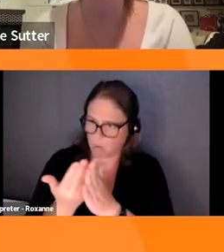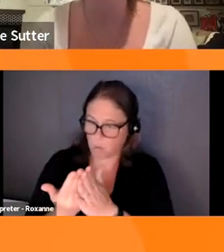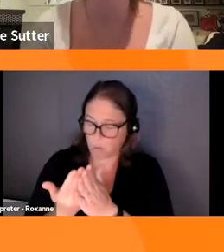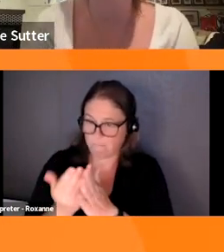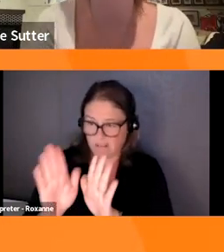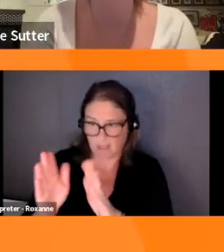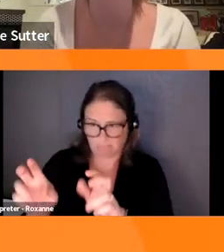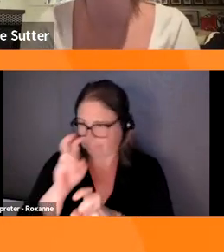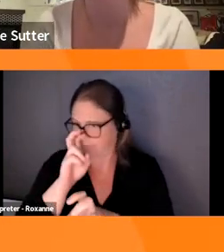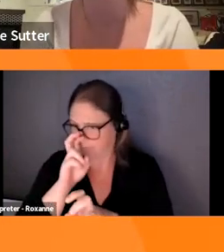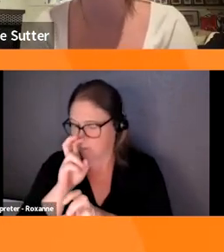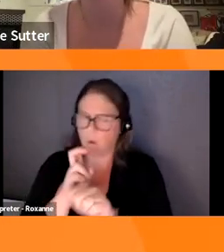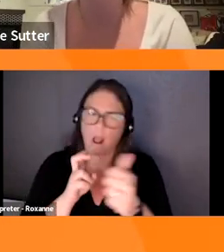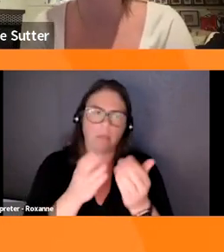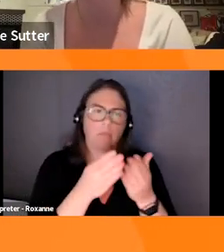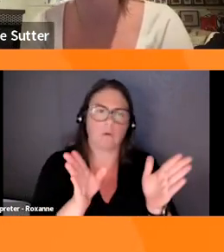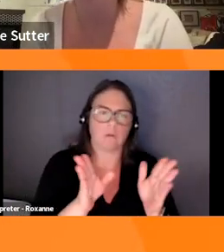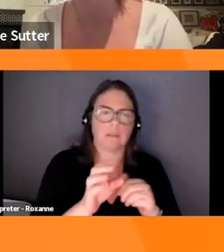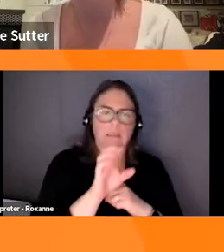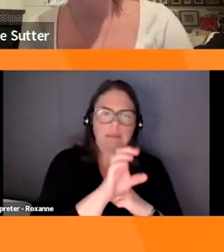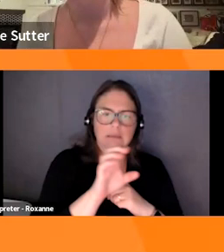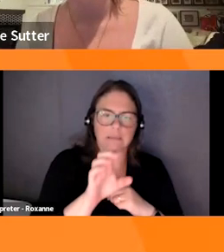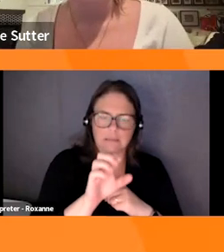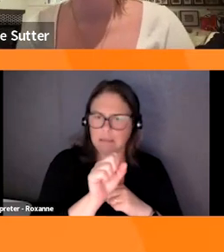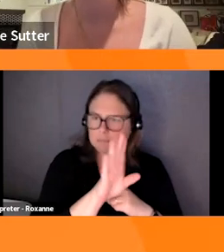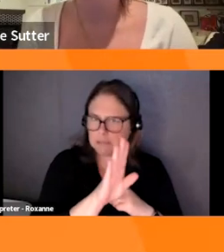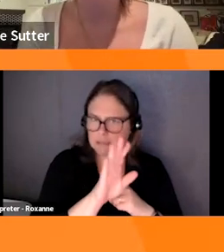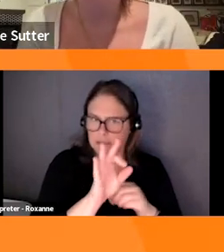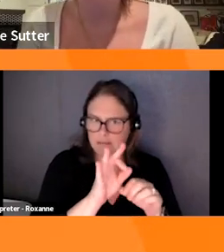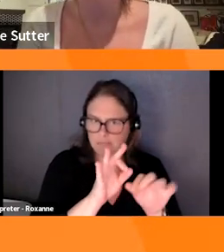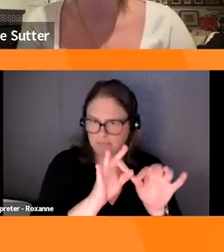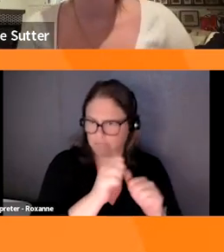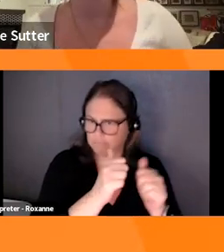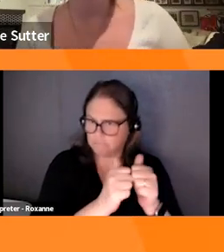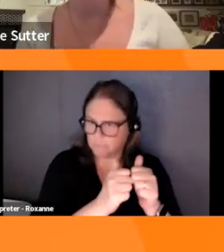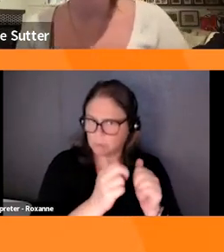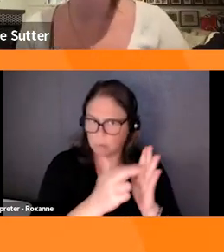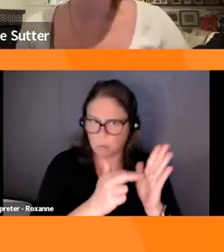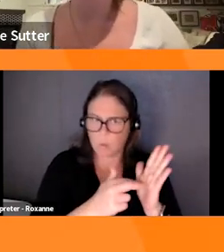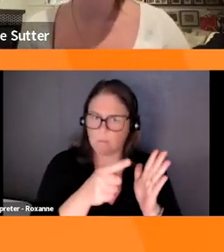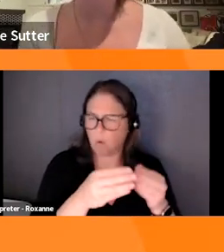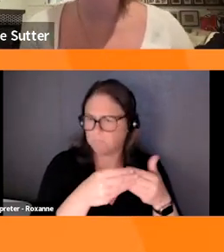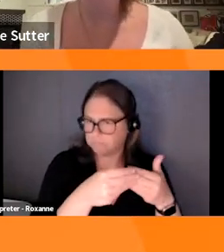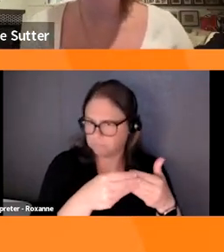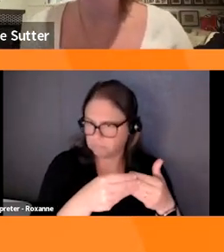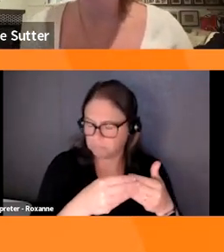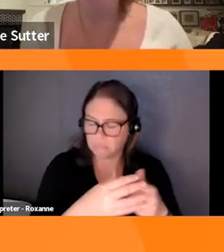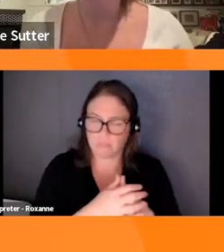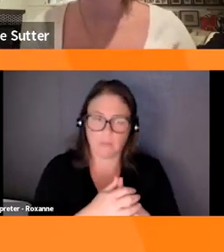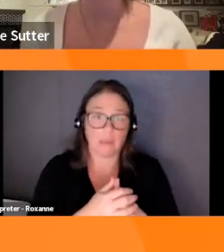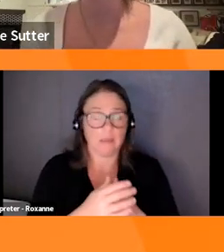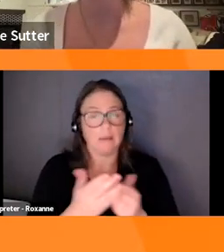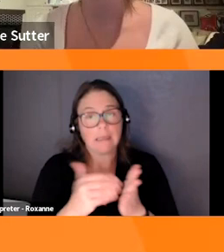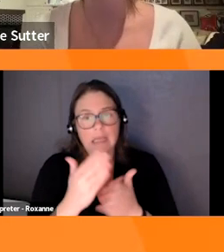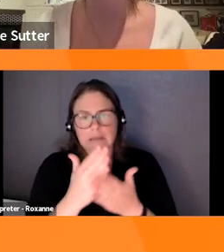and broader, like the CGSB framework. As well, some of these are more focused on investor needs,